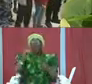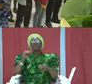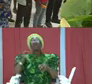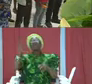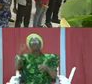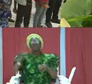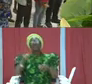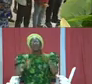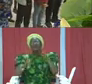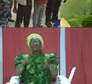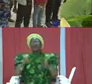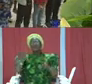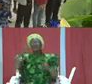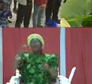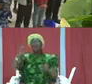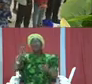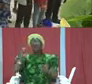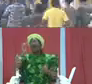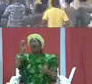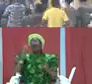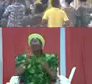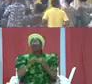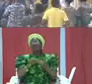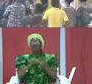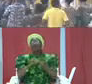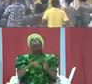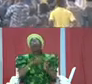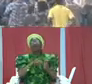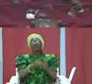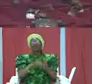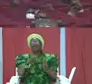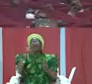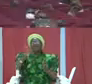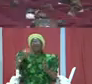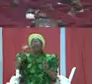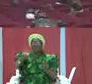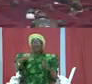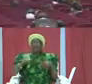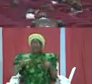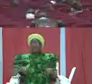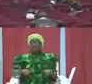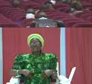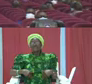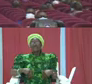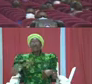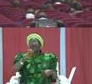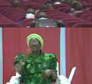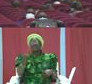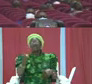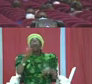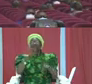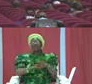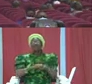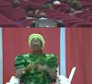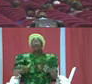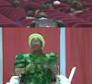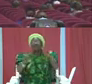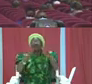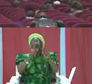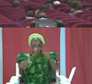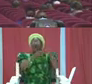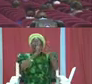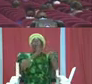For one more minute. Anybody else on the way? Hurry up. We want to pray